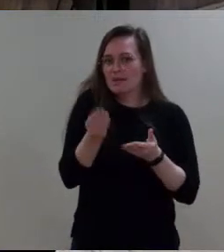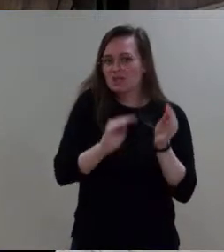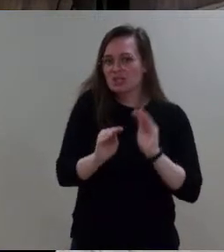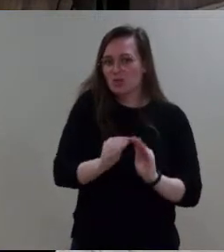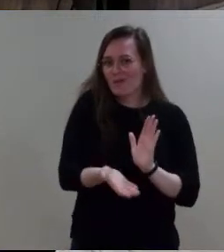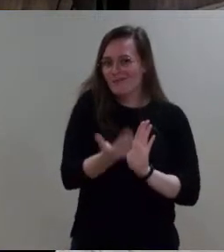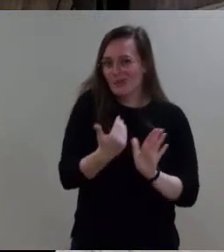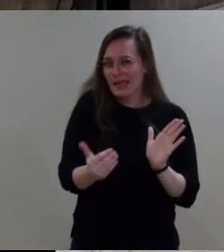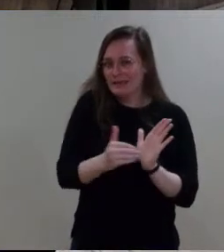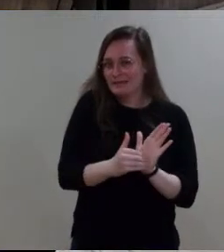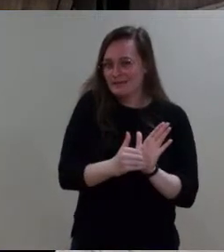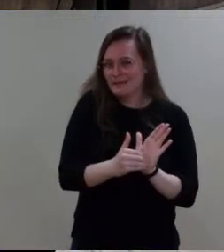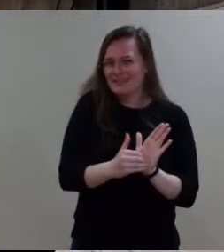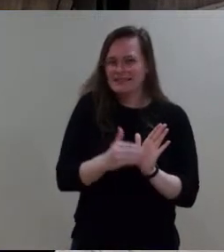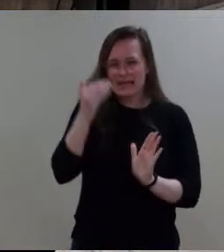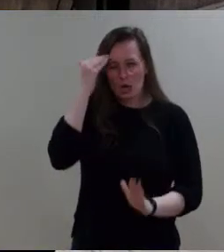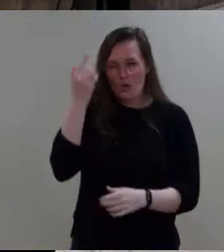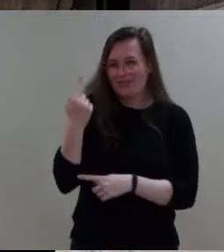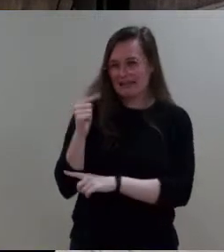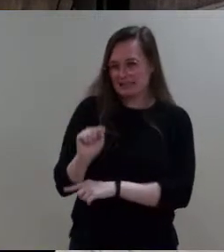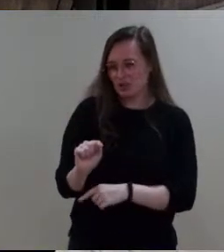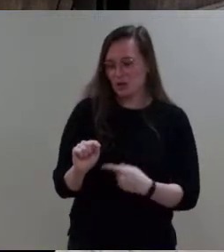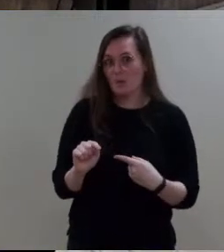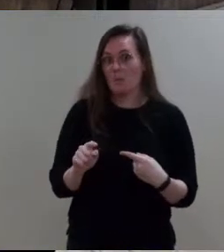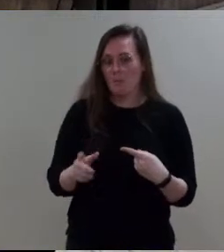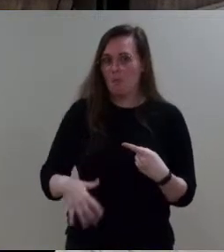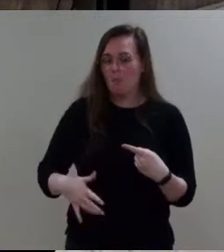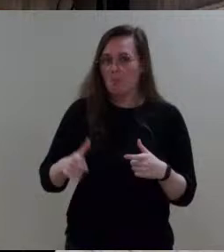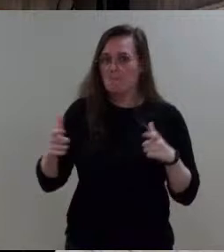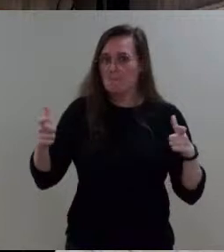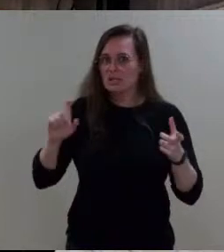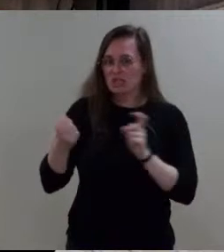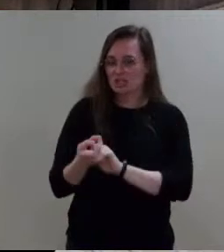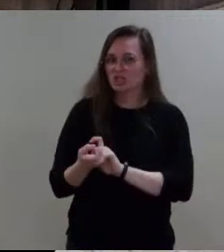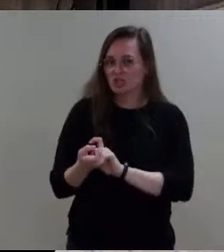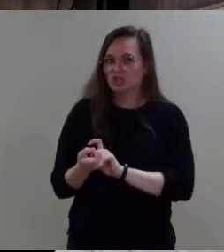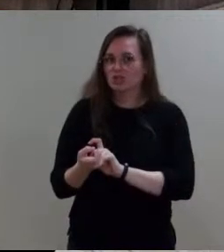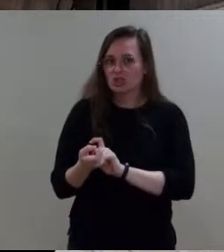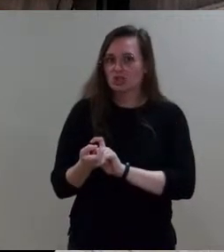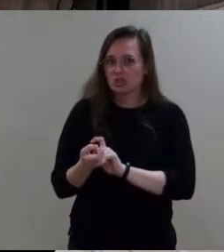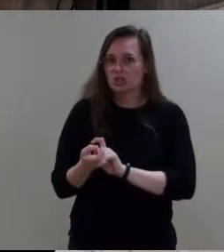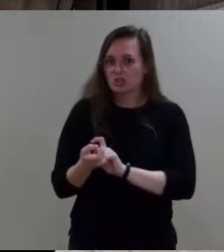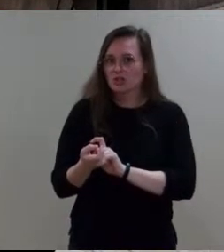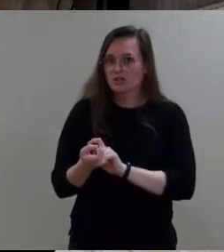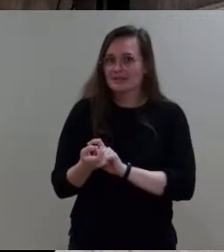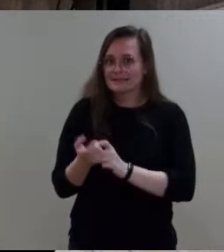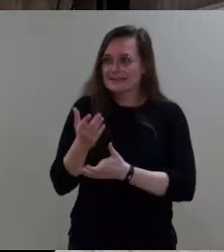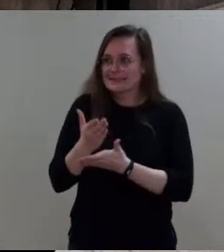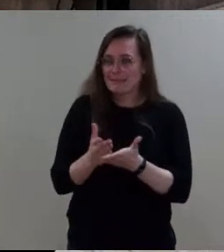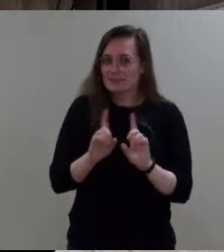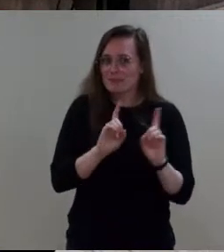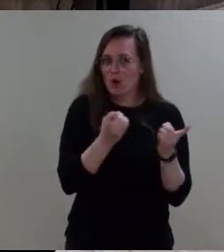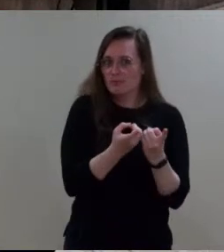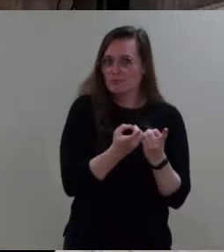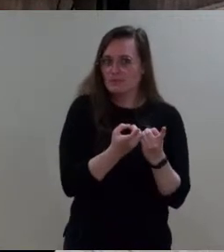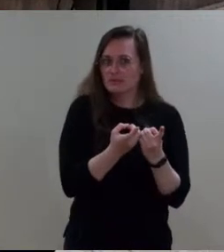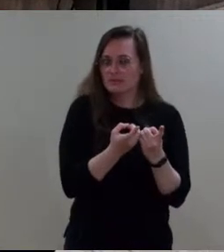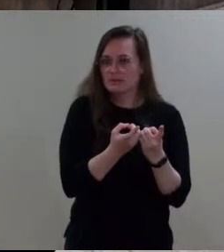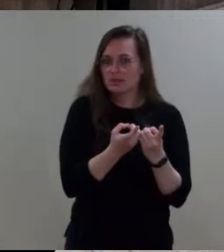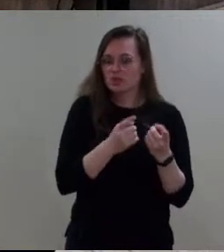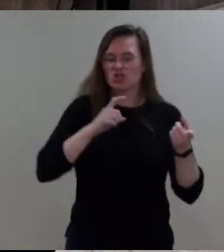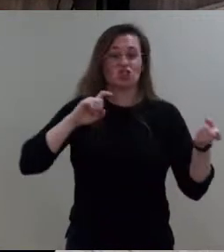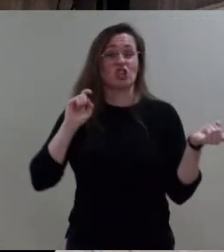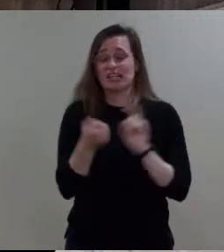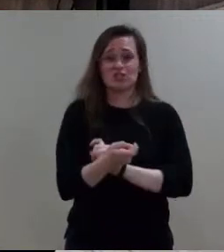some drastic changes last year, some very high-scale changes in some of those departments that skyrocketed. And you